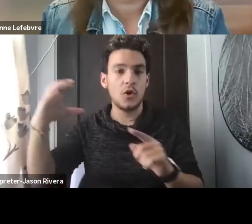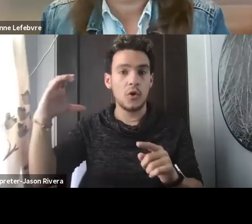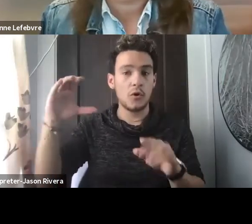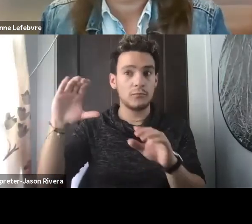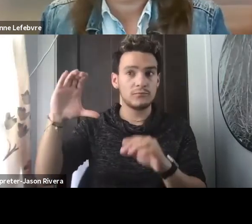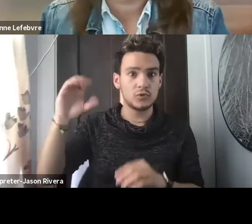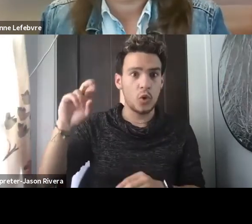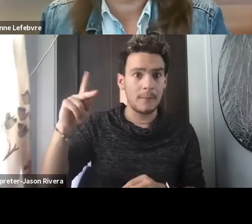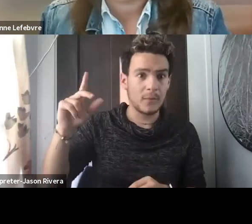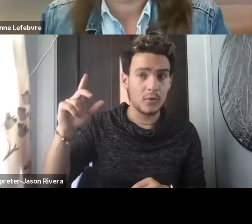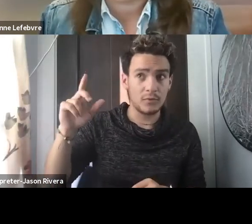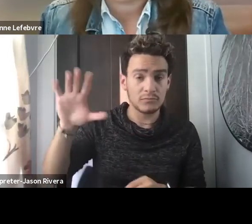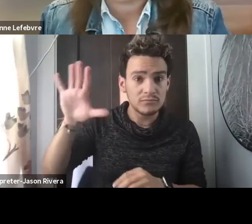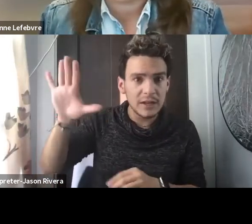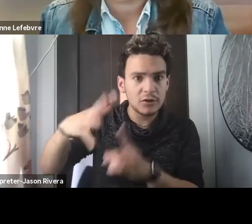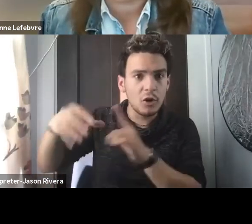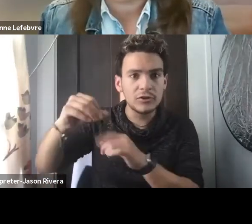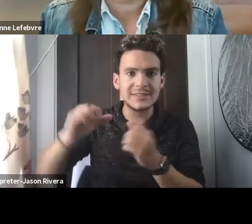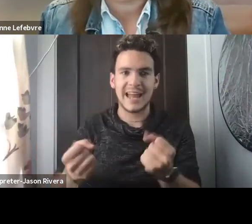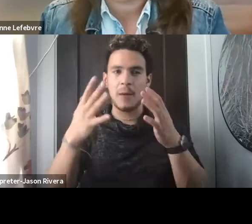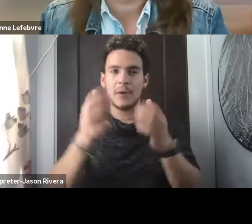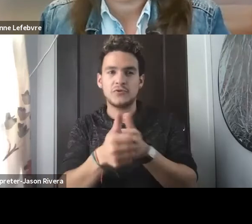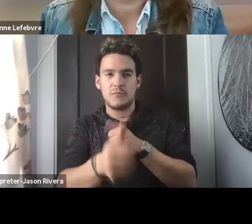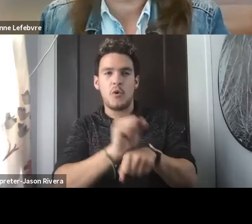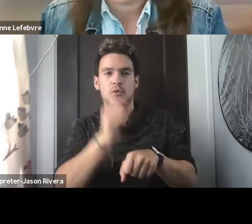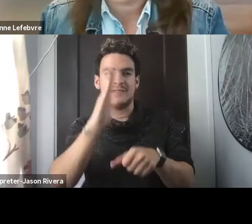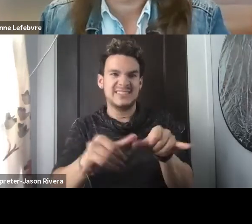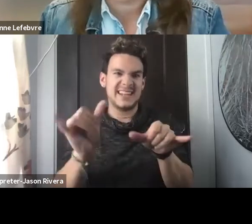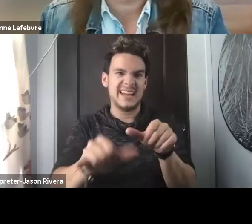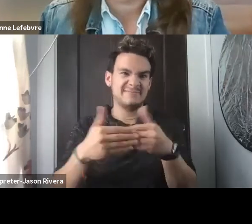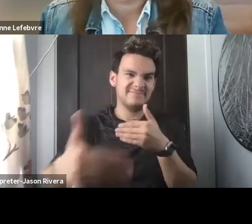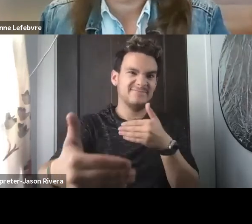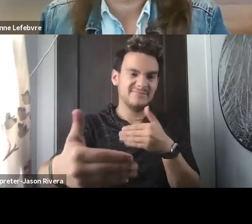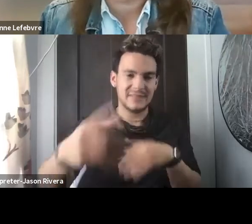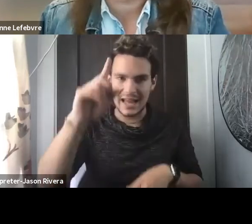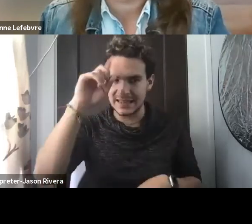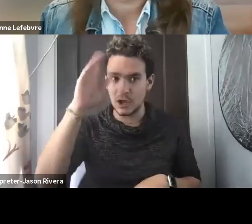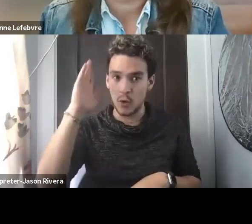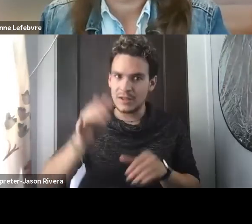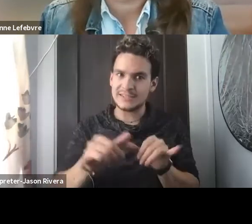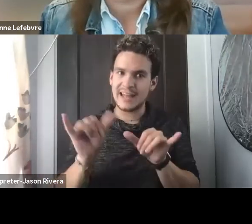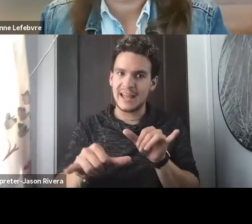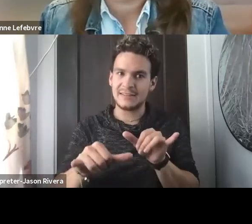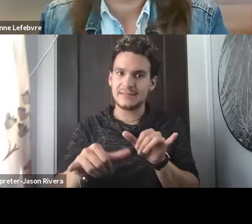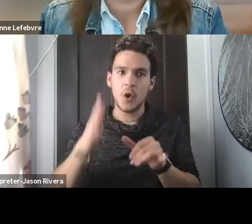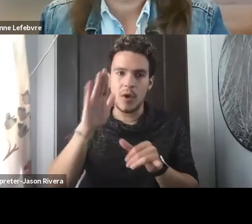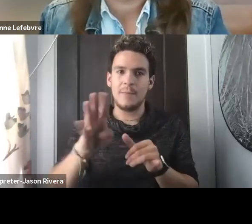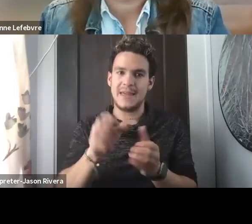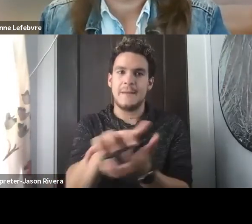of how much of the remote work is going to stay long term. I think it will stay. There will be a